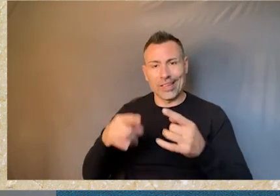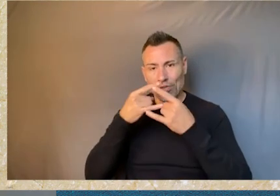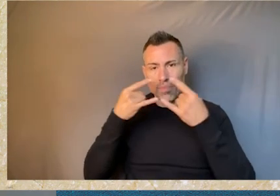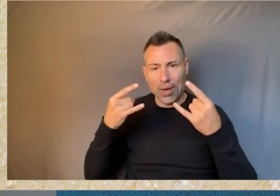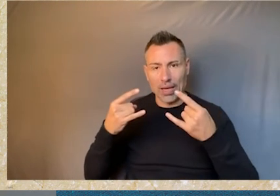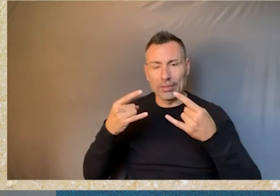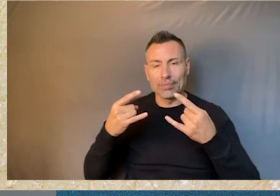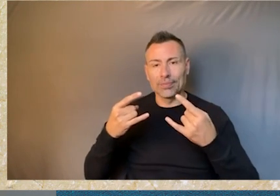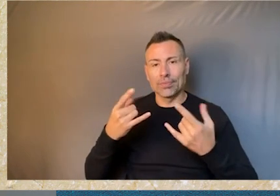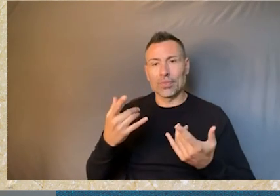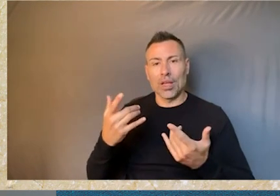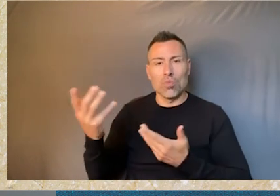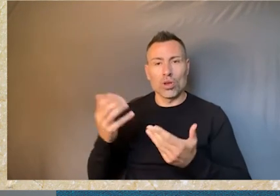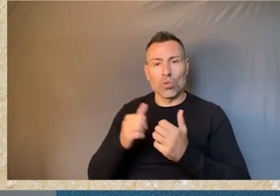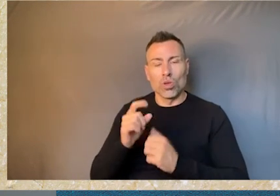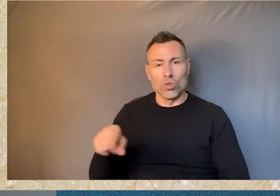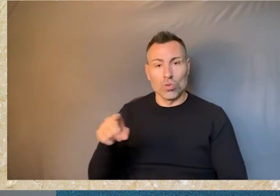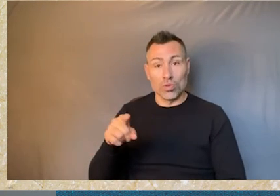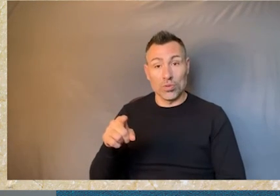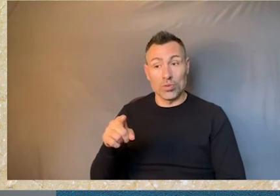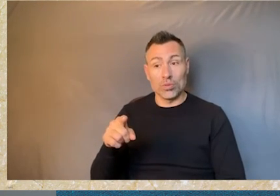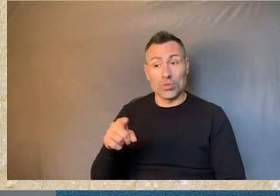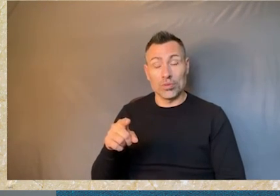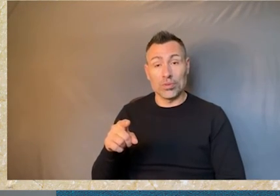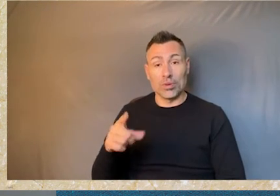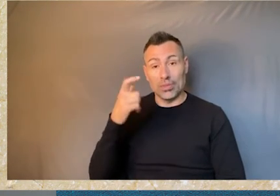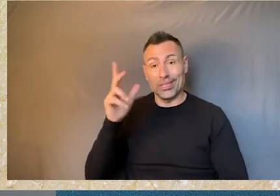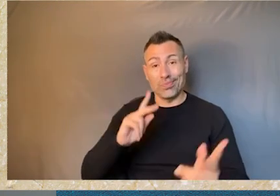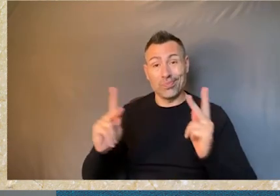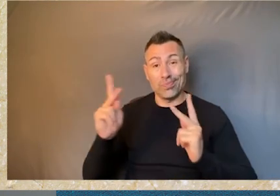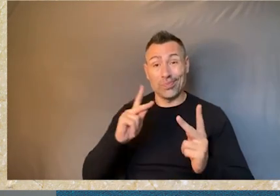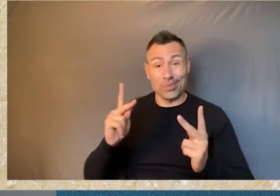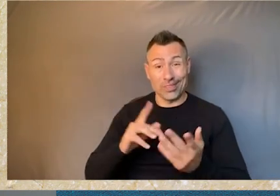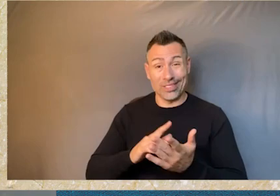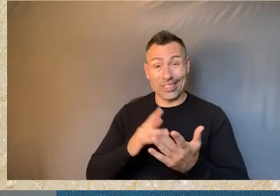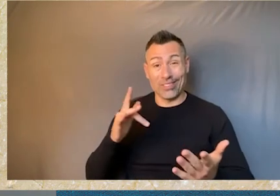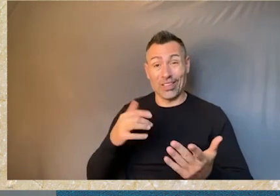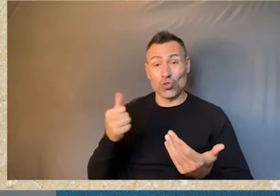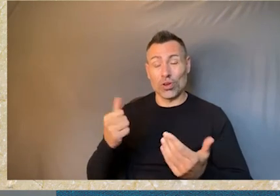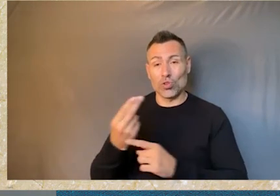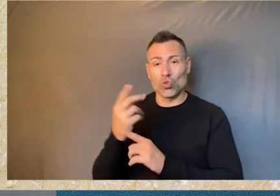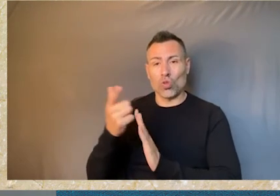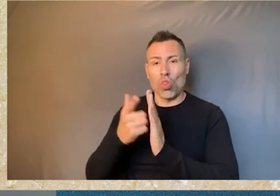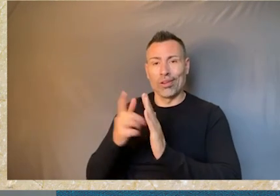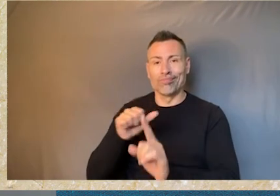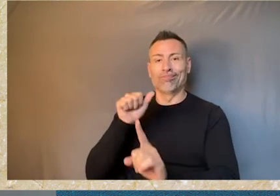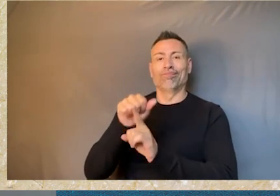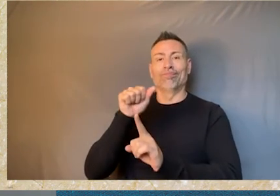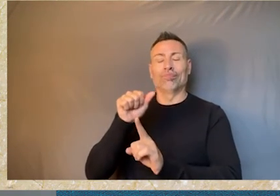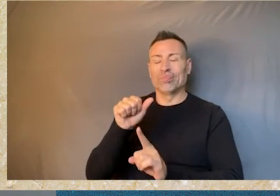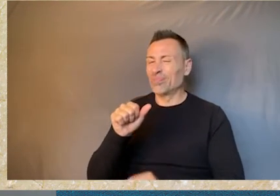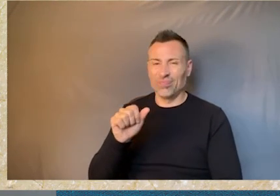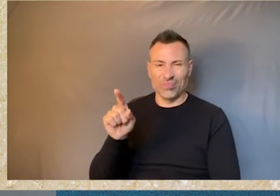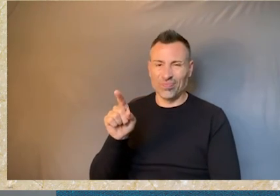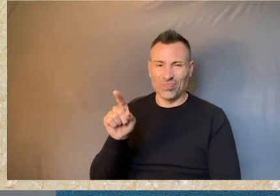mask, and carry it with you, because people are trying to use the laws incorrectly. And